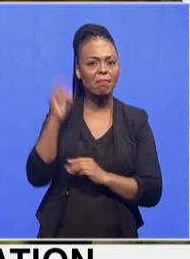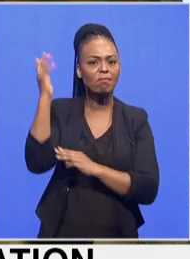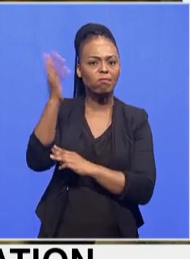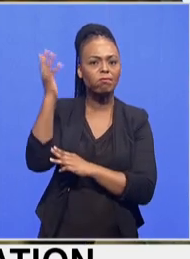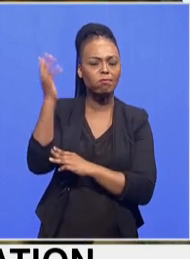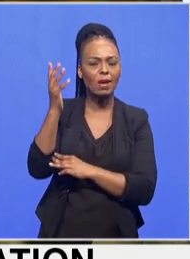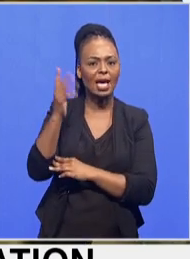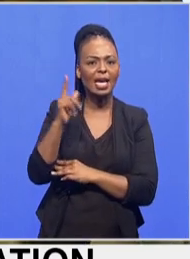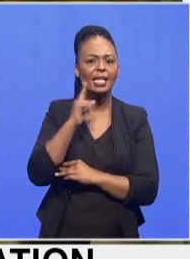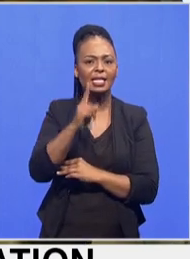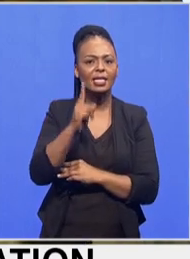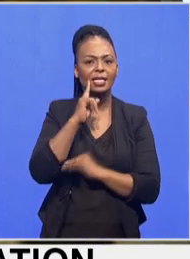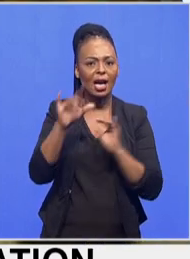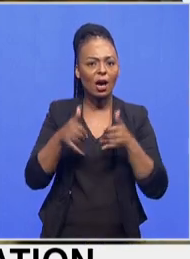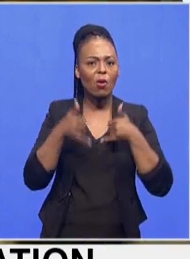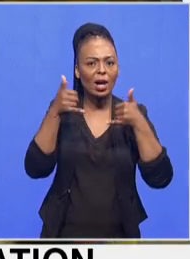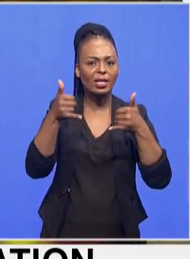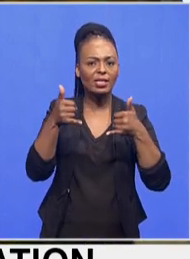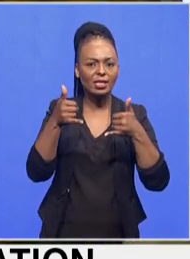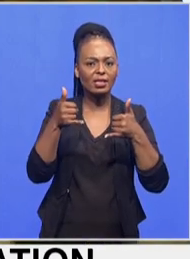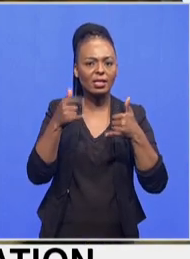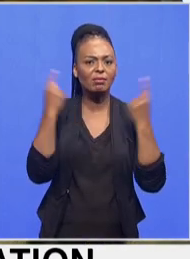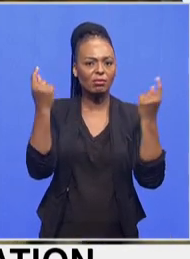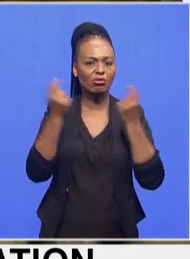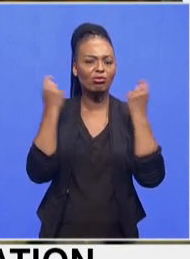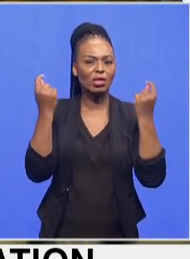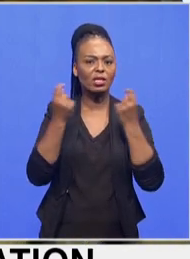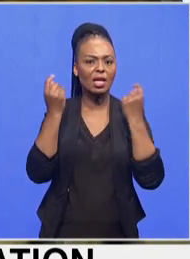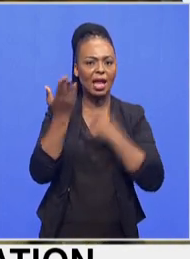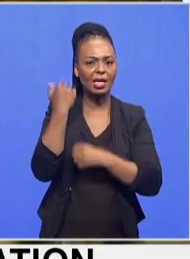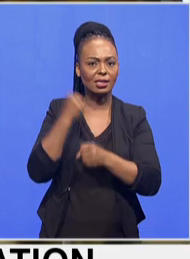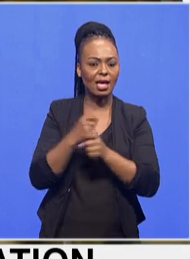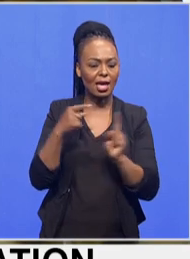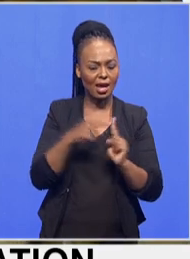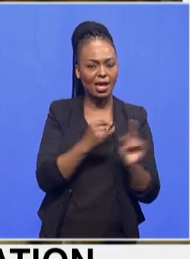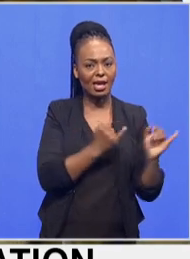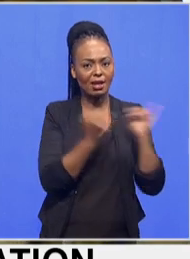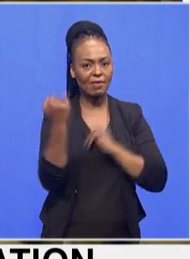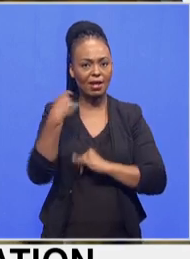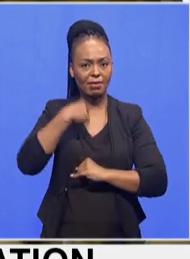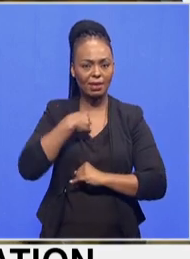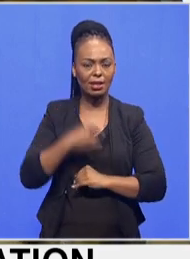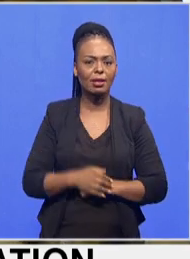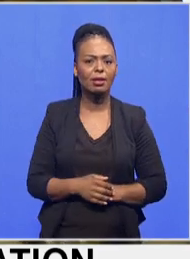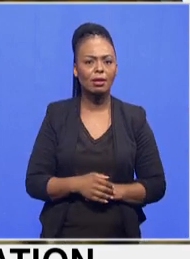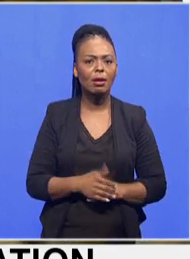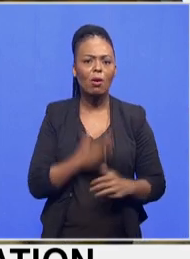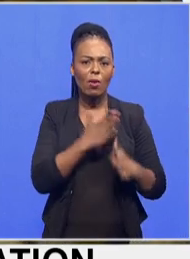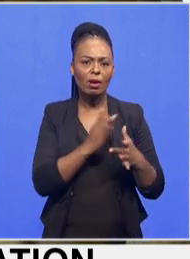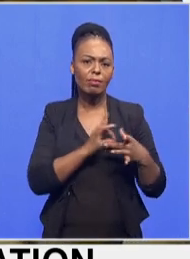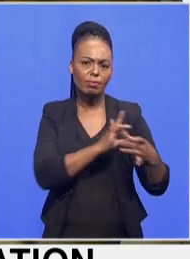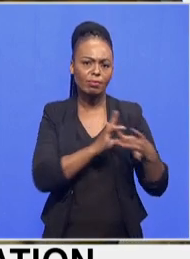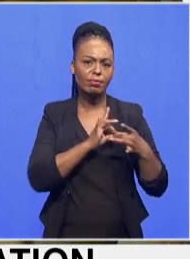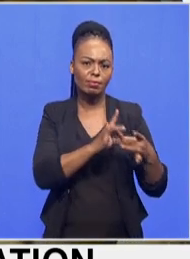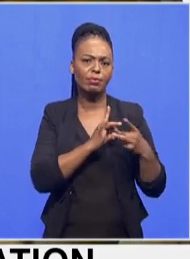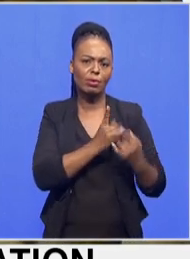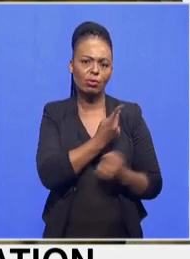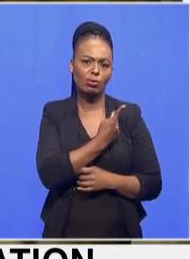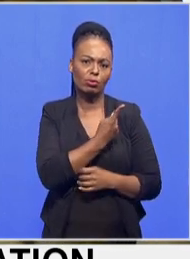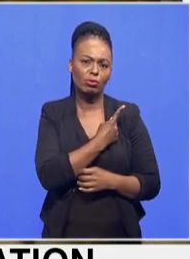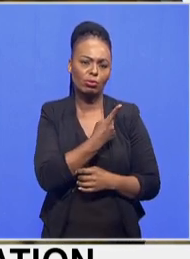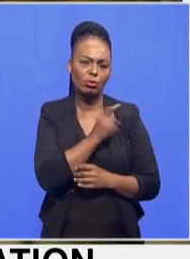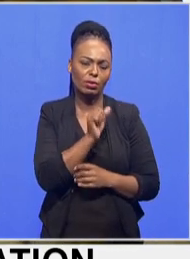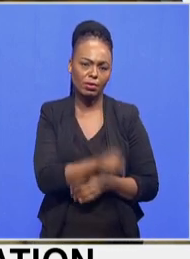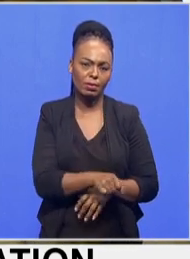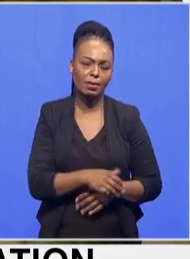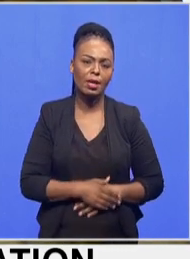Awards function at the end of last year, where he invited me. So yes, we work very closely in a number of areas, and I continue